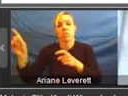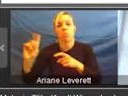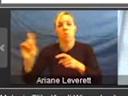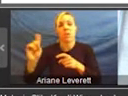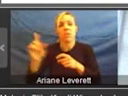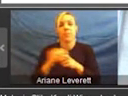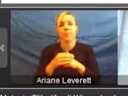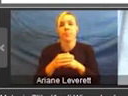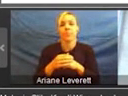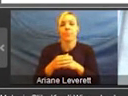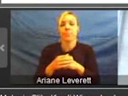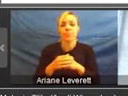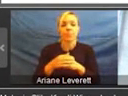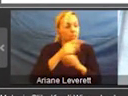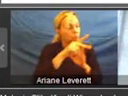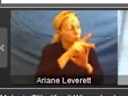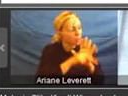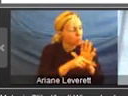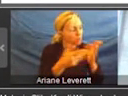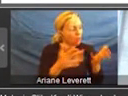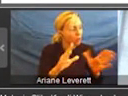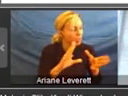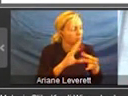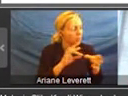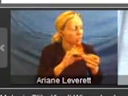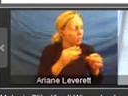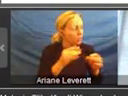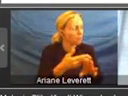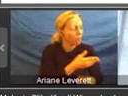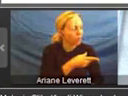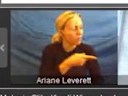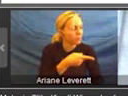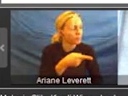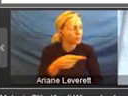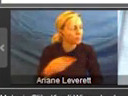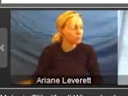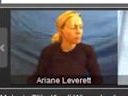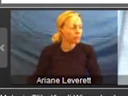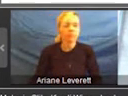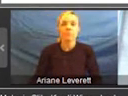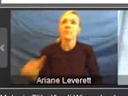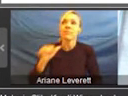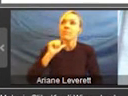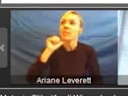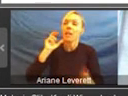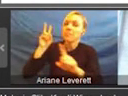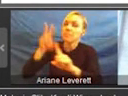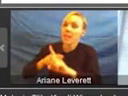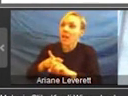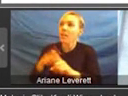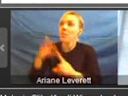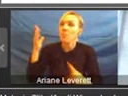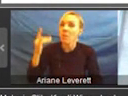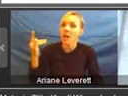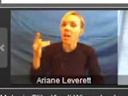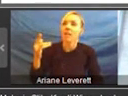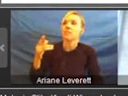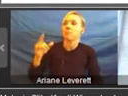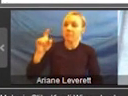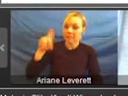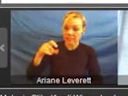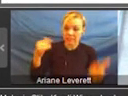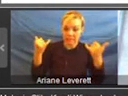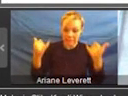before might be less relevant because you need a quick solution,